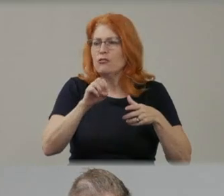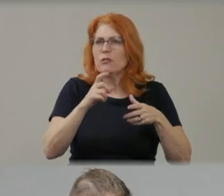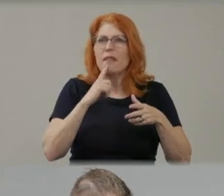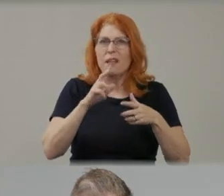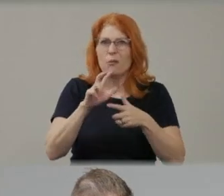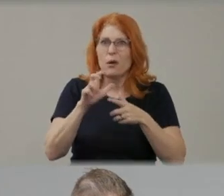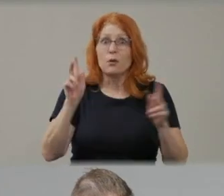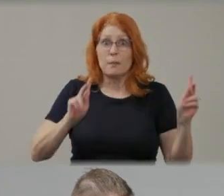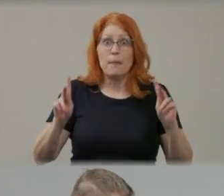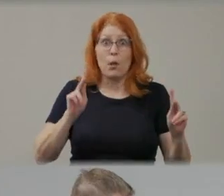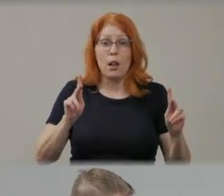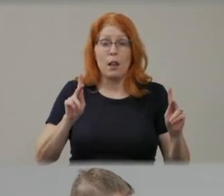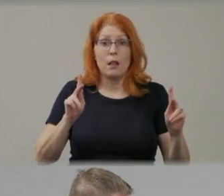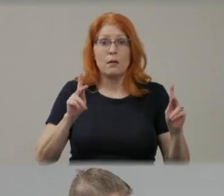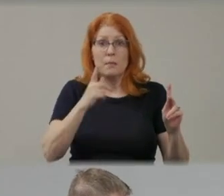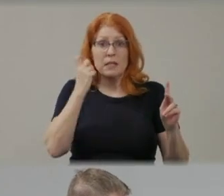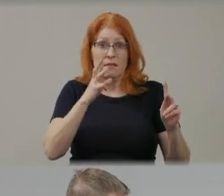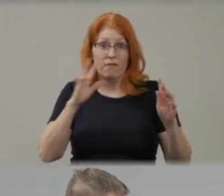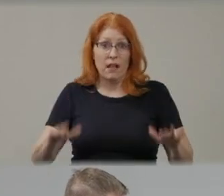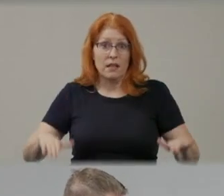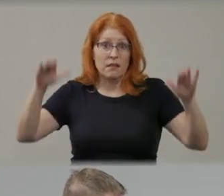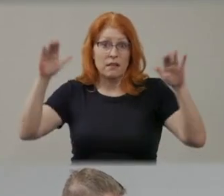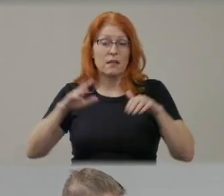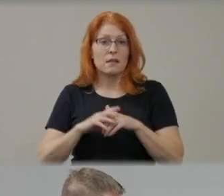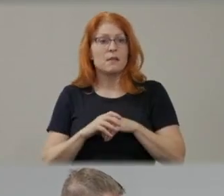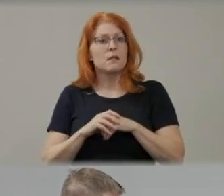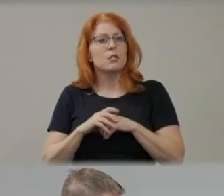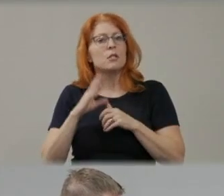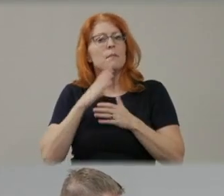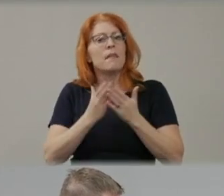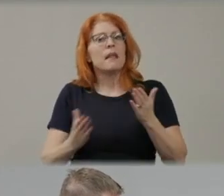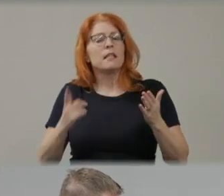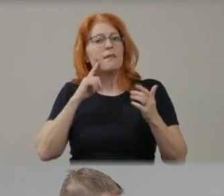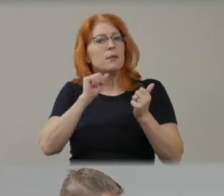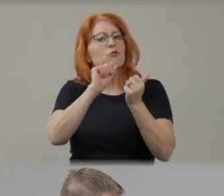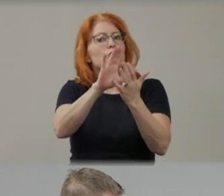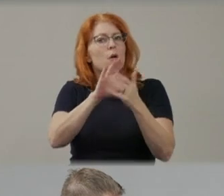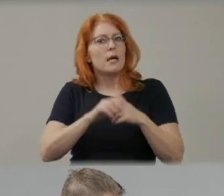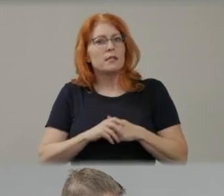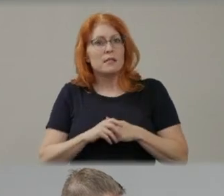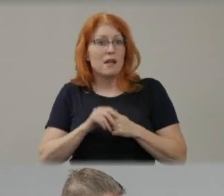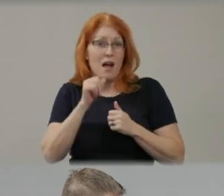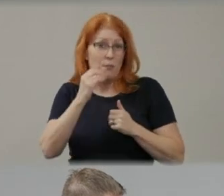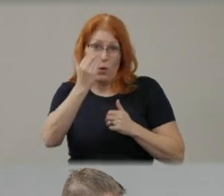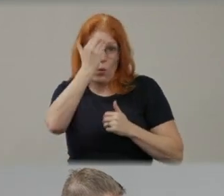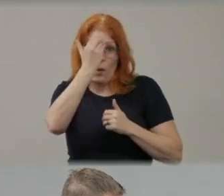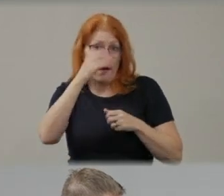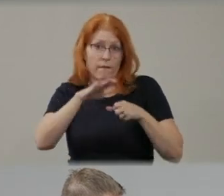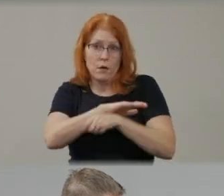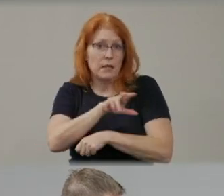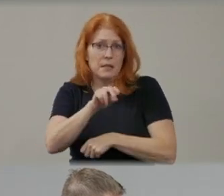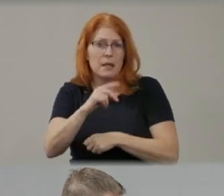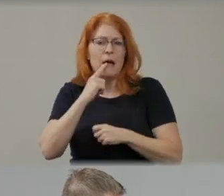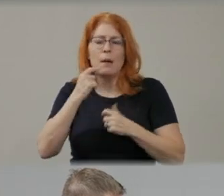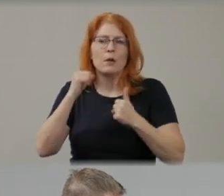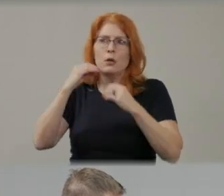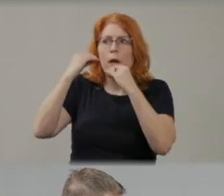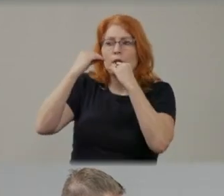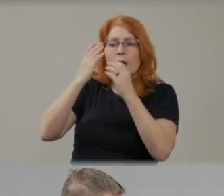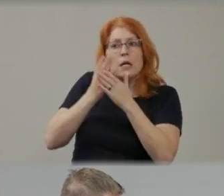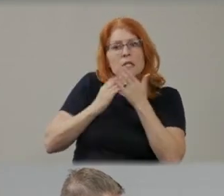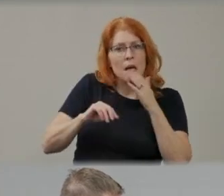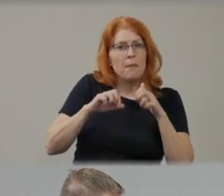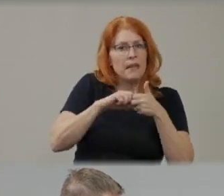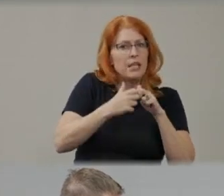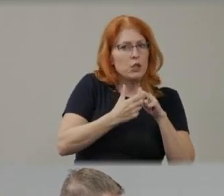300 people. So there are some things that need to be addressed. I'm not fully aware. I'm trying to educate myself on some of the